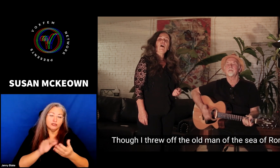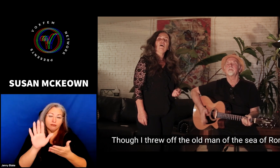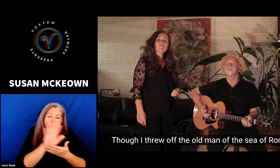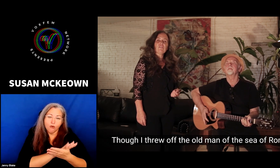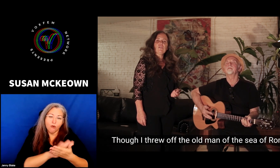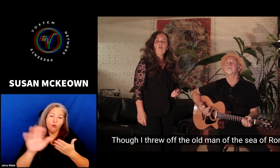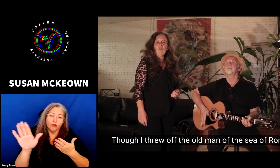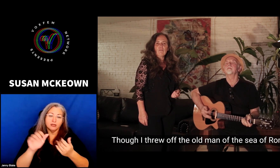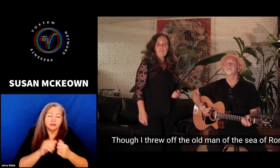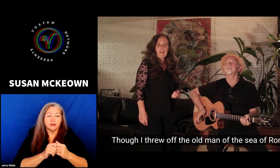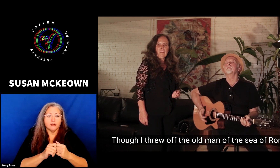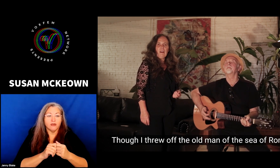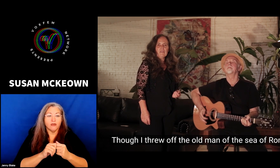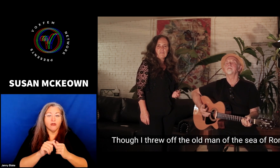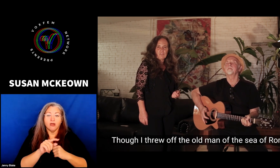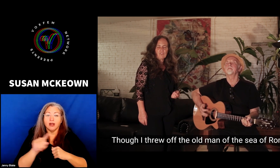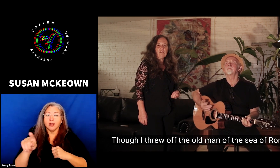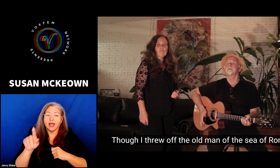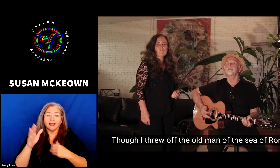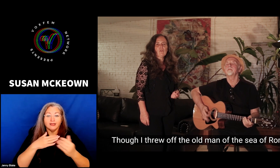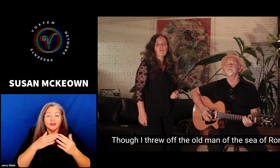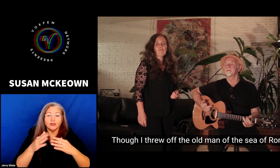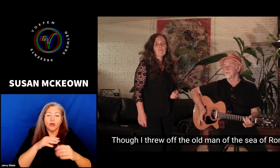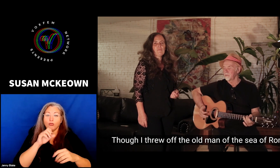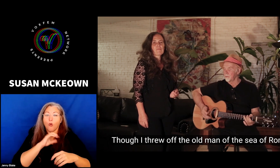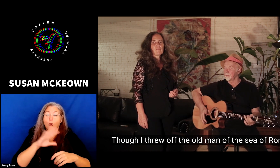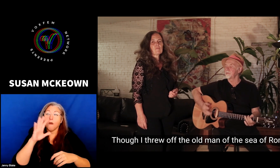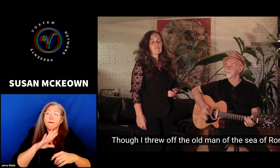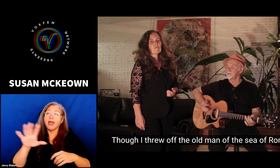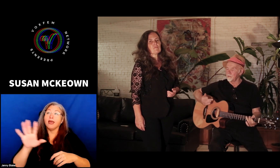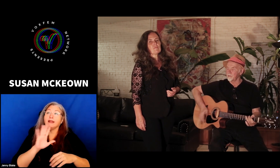threw off the old man of the sea of Rome,